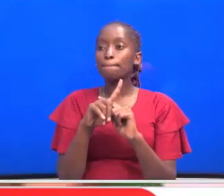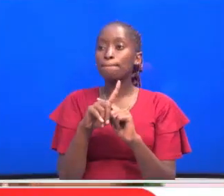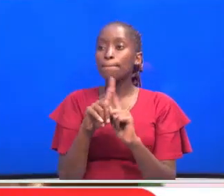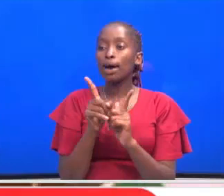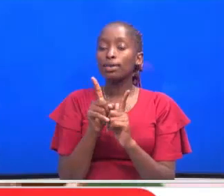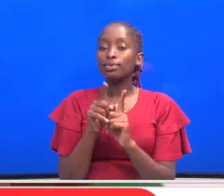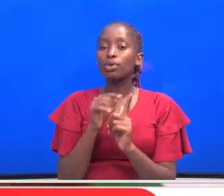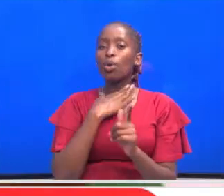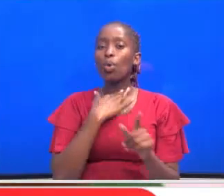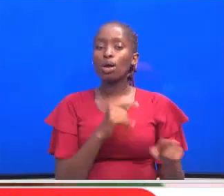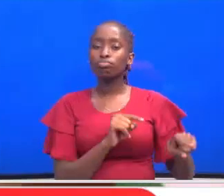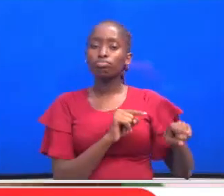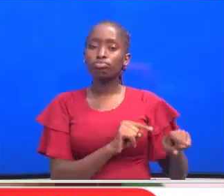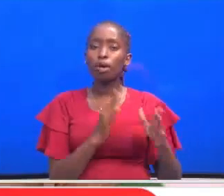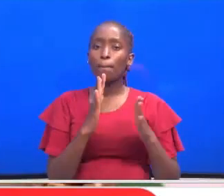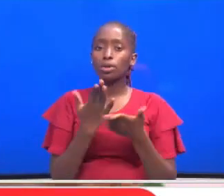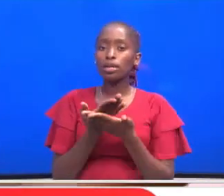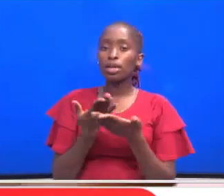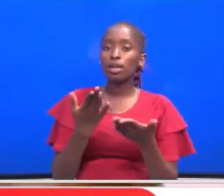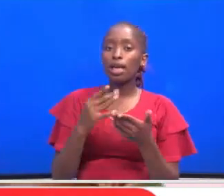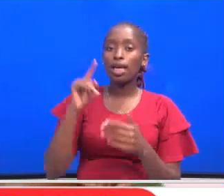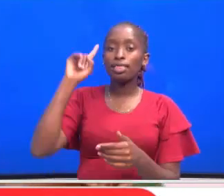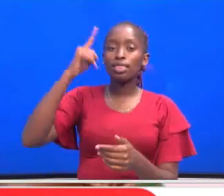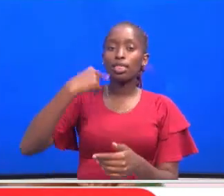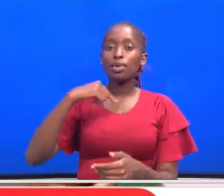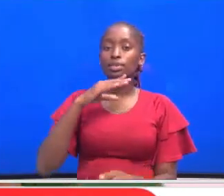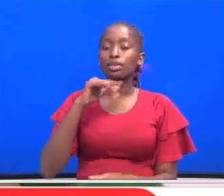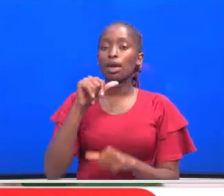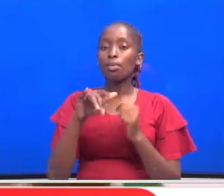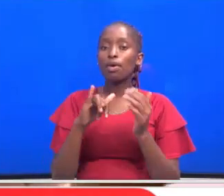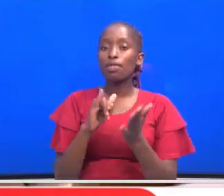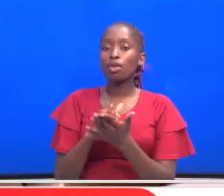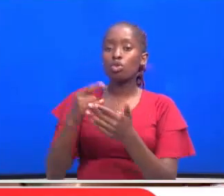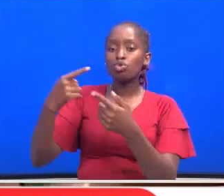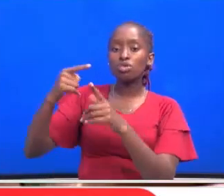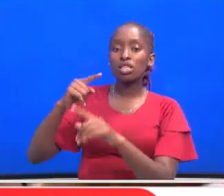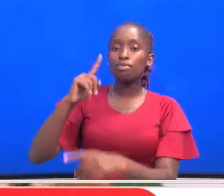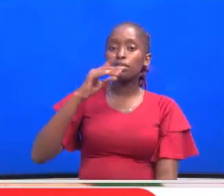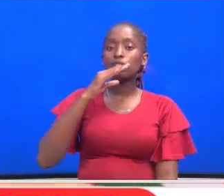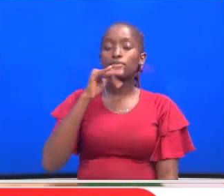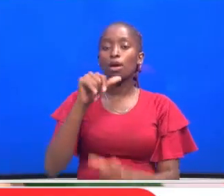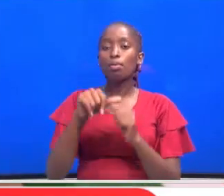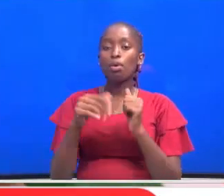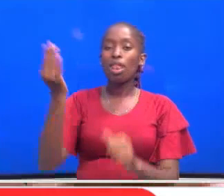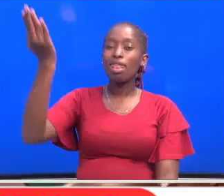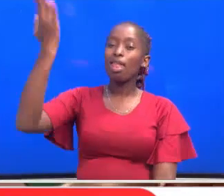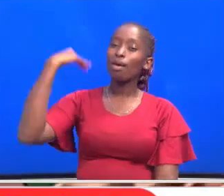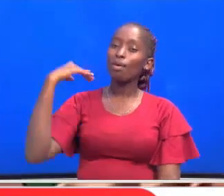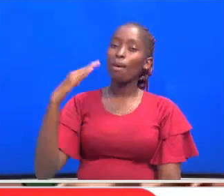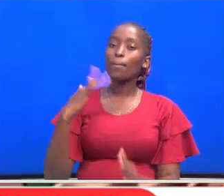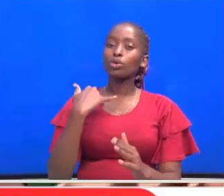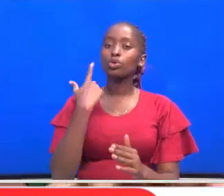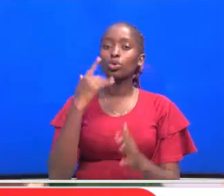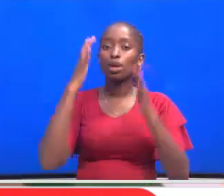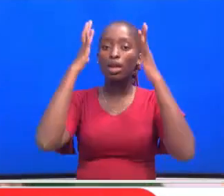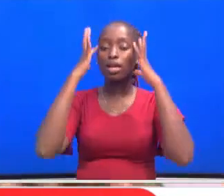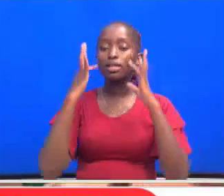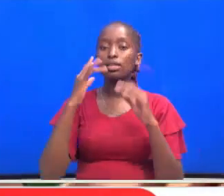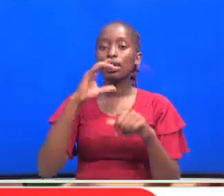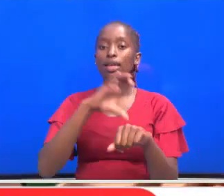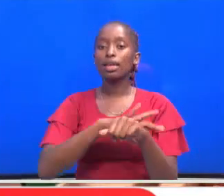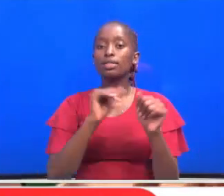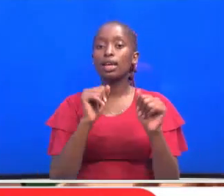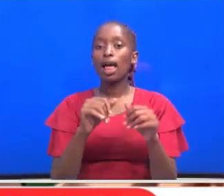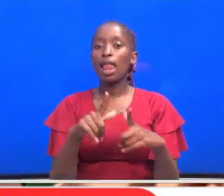want to accuse, I think we have said, let's not talk about the past. Whoever was there decided they should not get the land because they